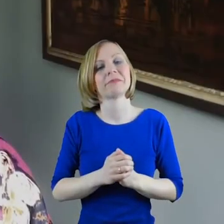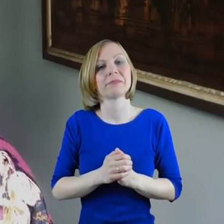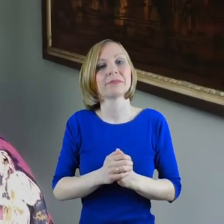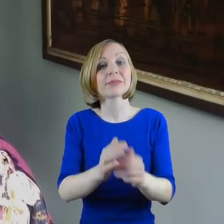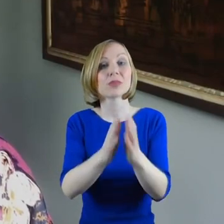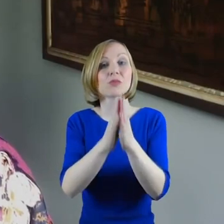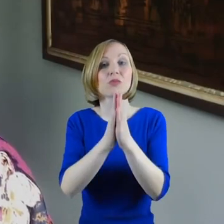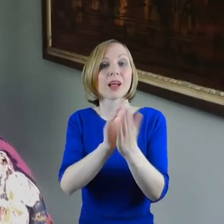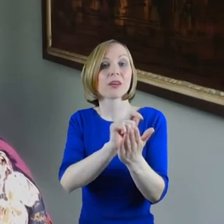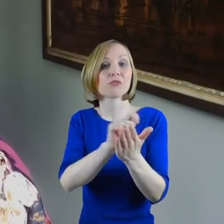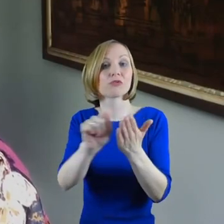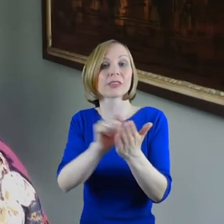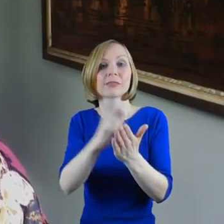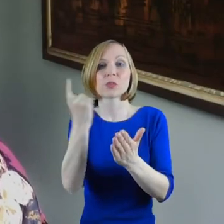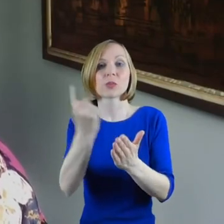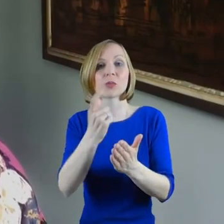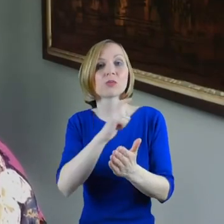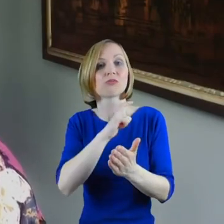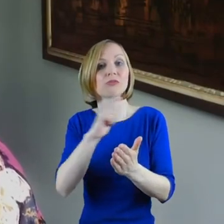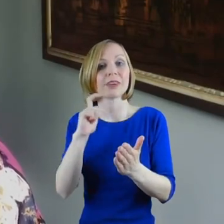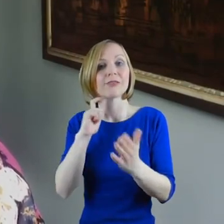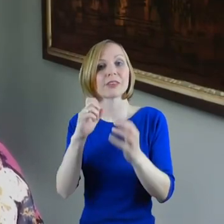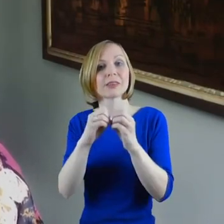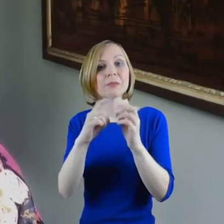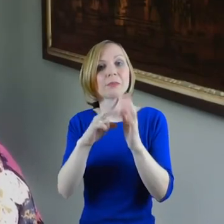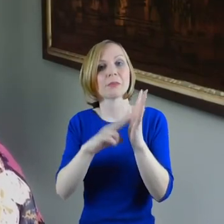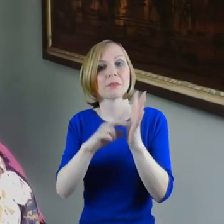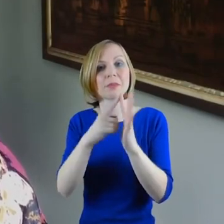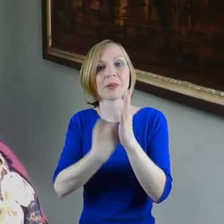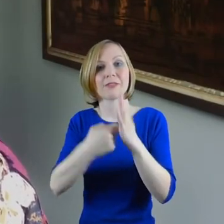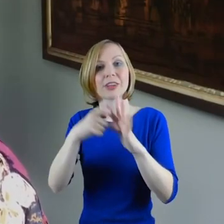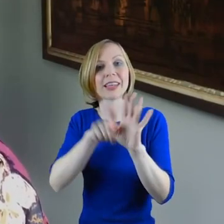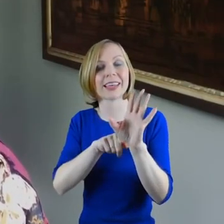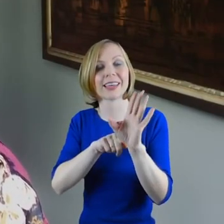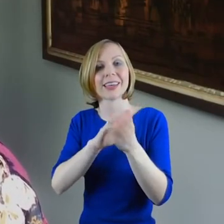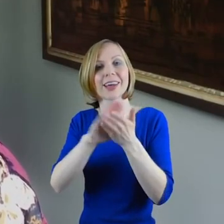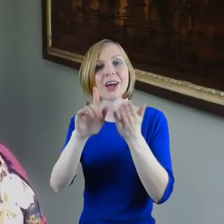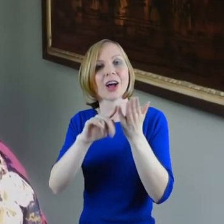A prayer written by the Reverend Beverly Hunt.